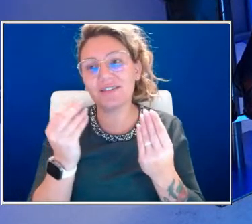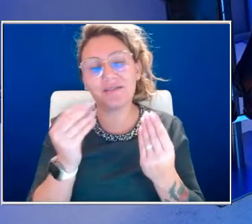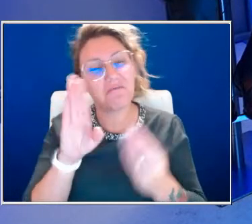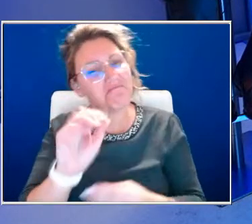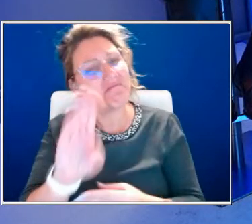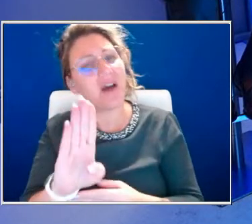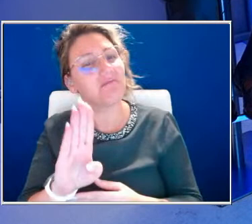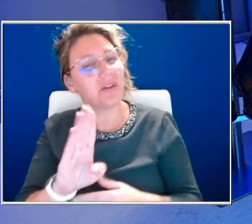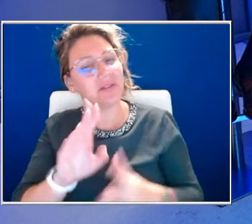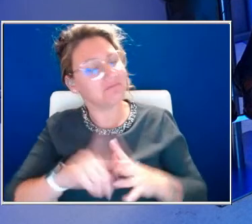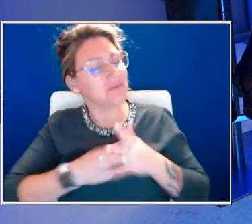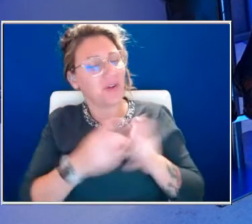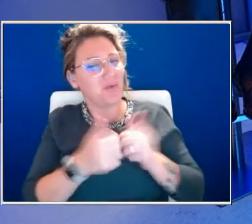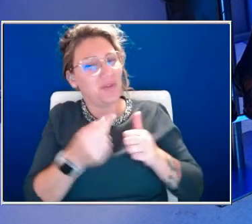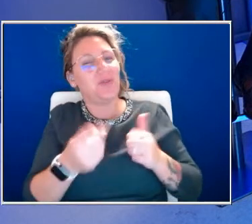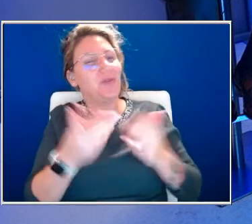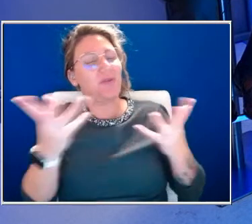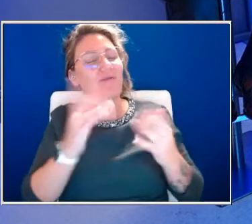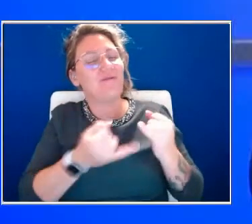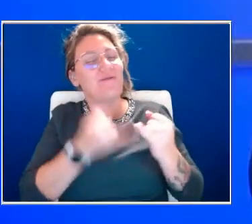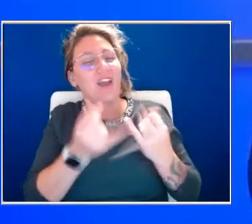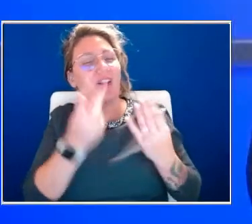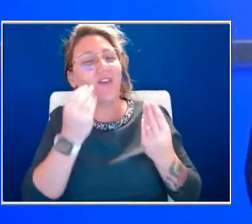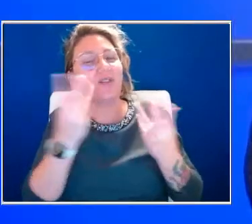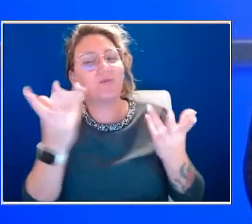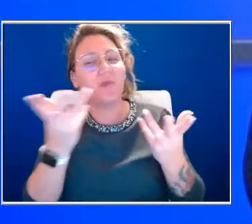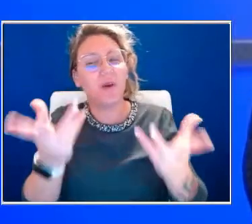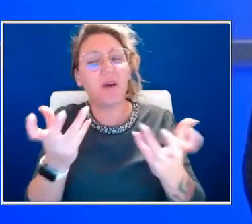I'll keep it with you. What do you want folks to know?